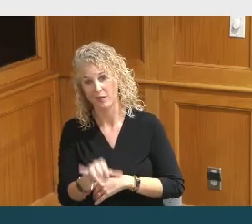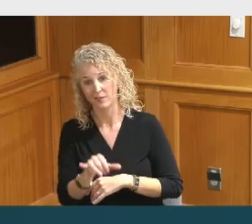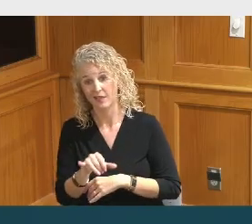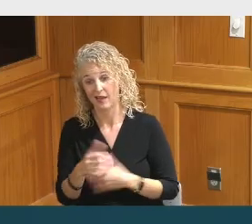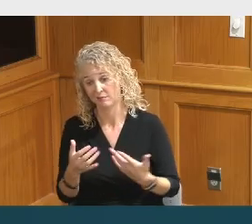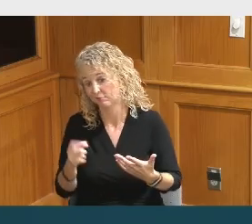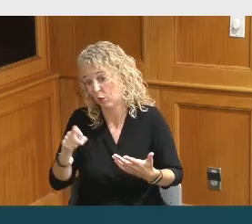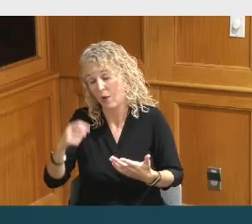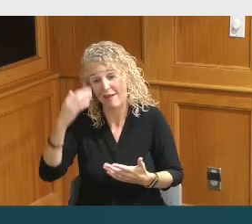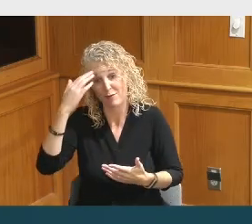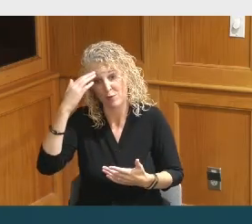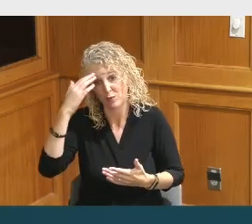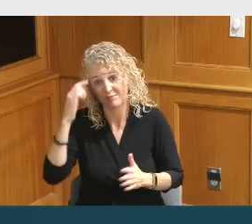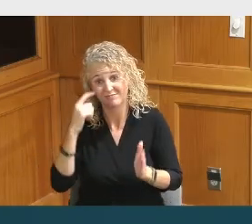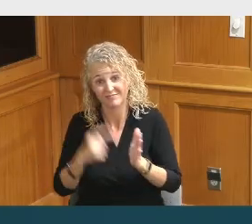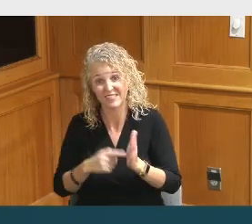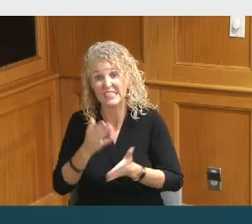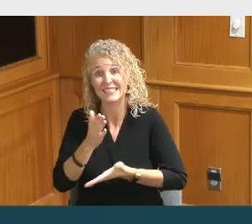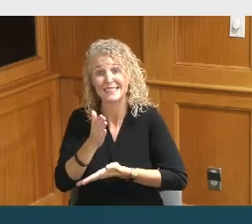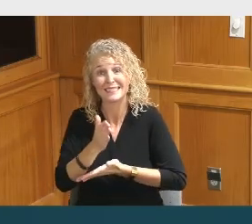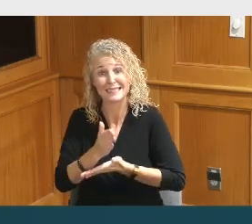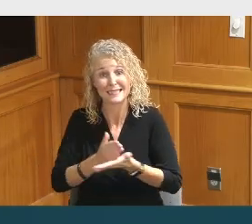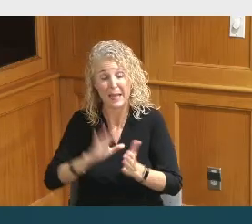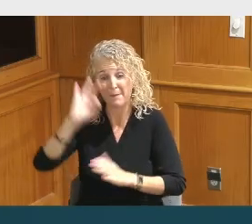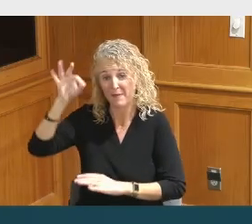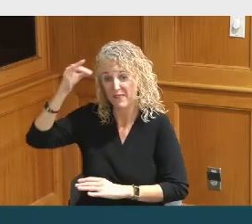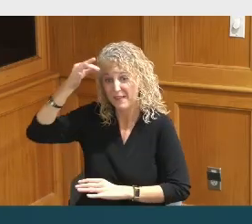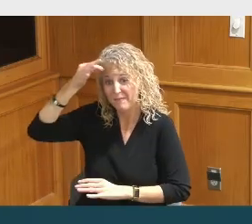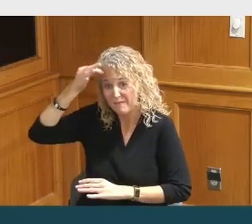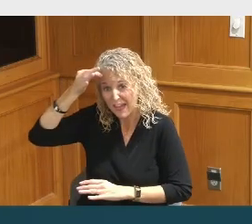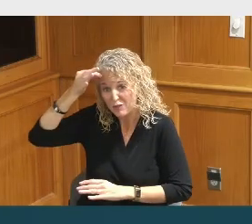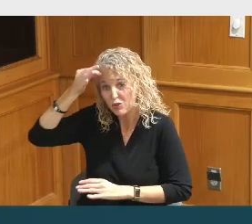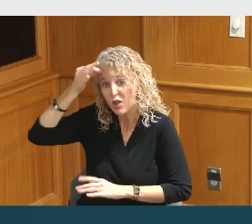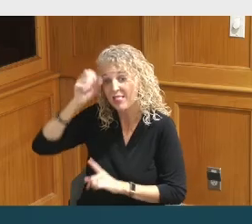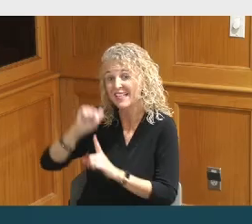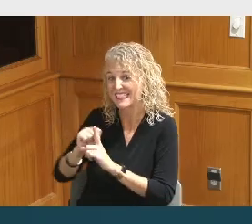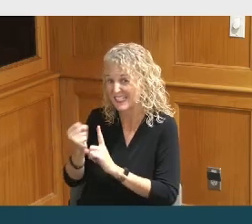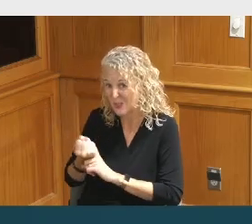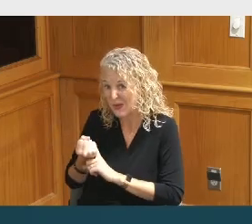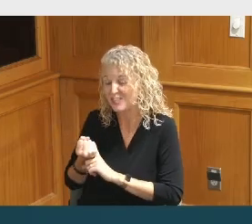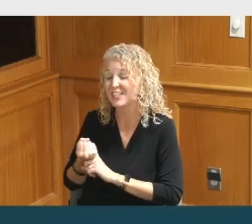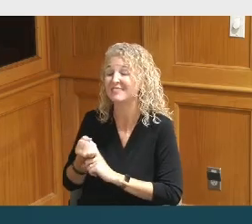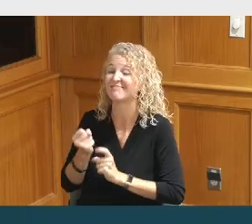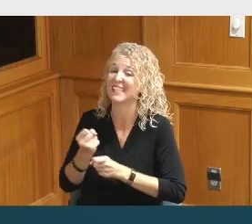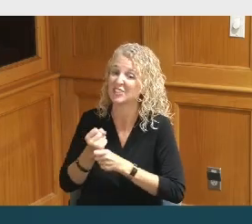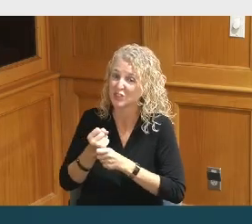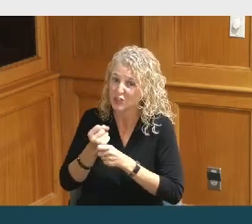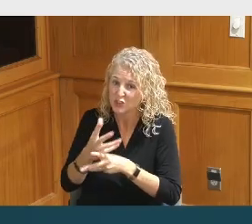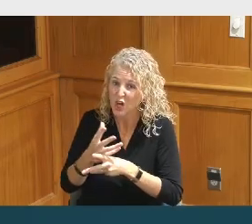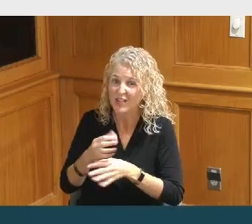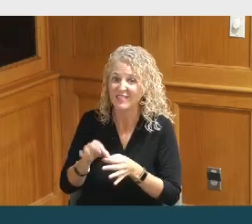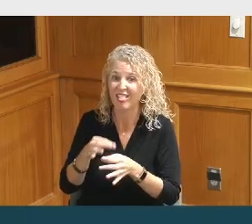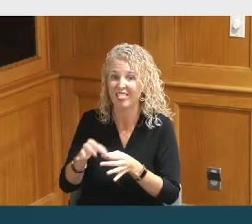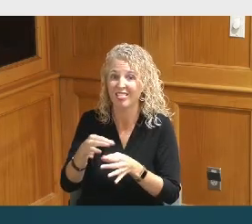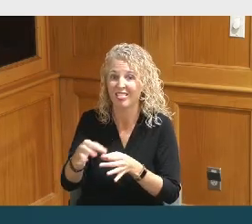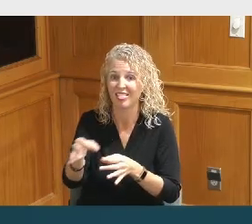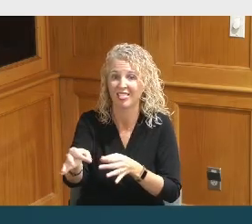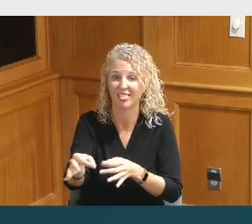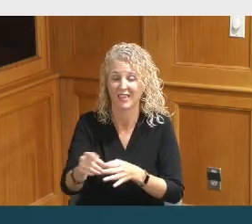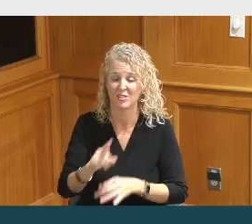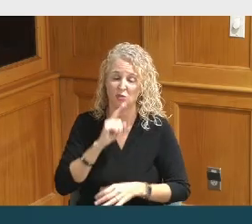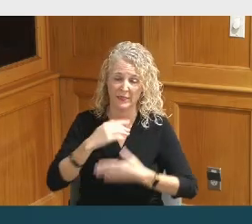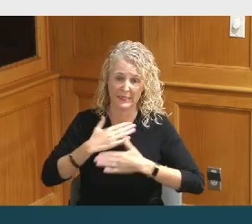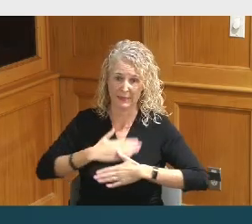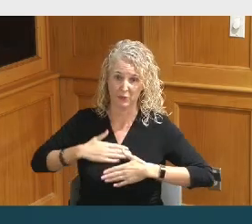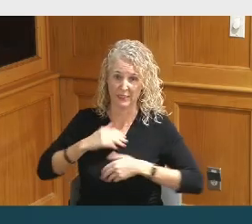just do want to note that because of some of the federal landscape, these things are taking a little longer than they used to. So they've been really great in working with